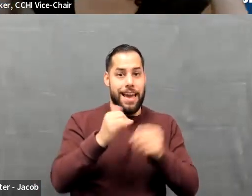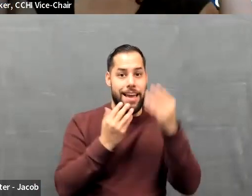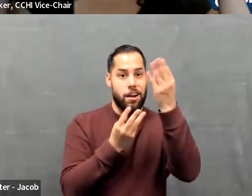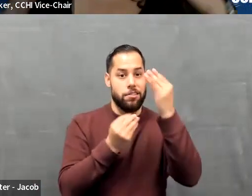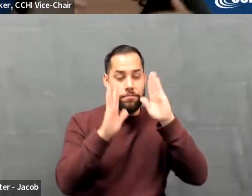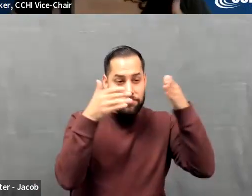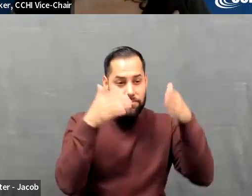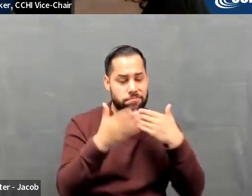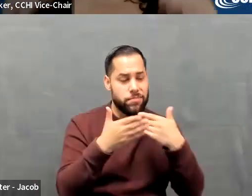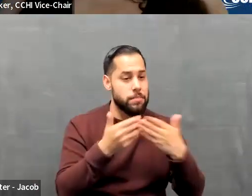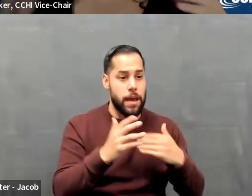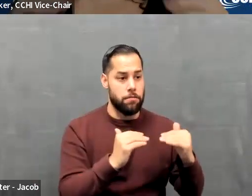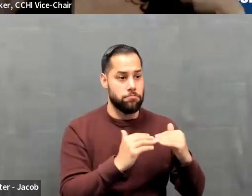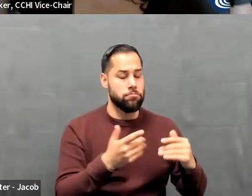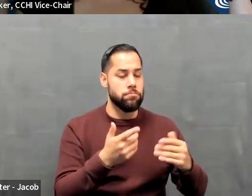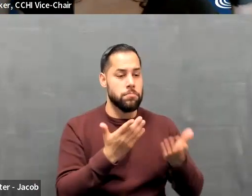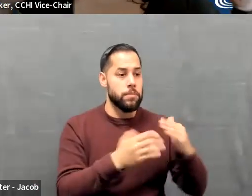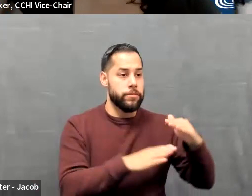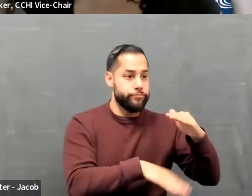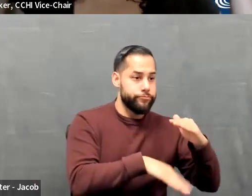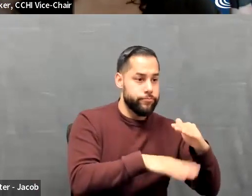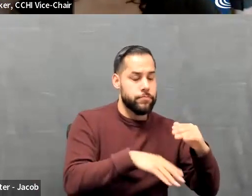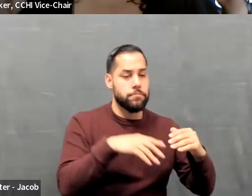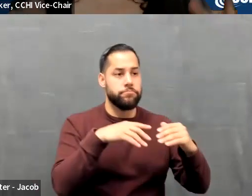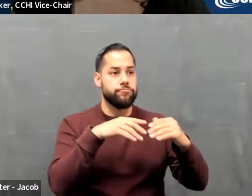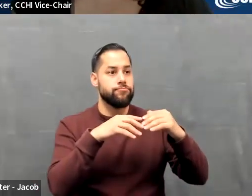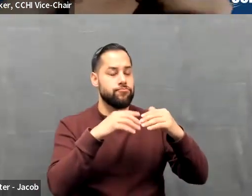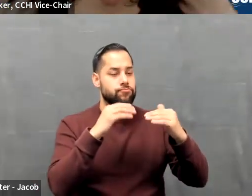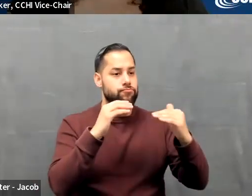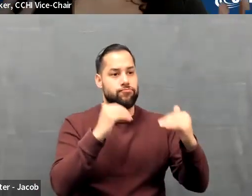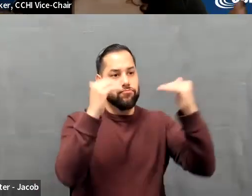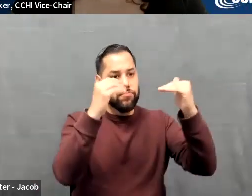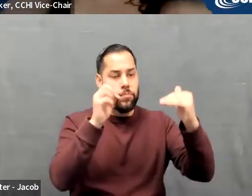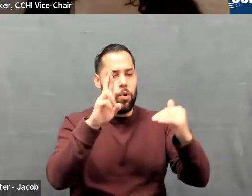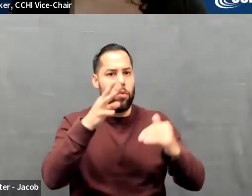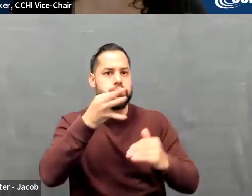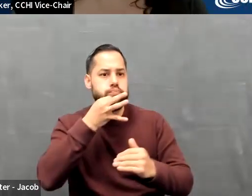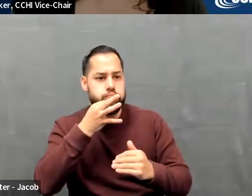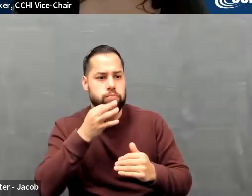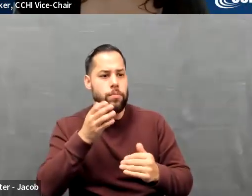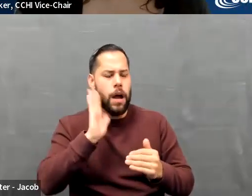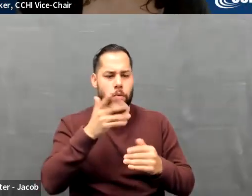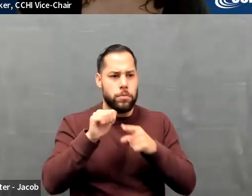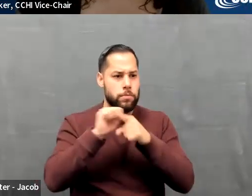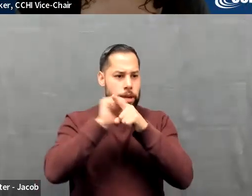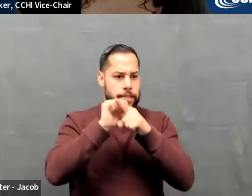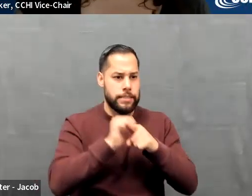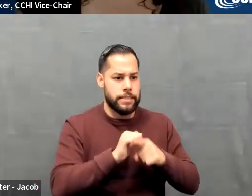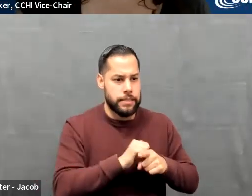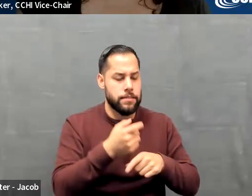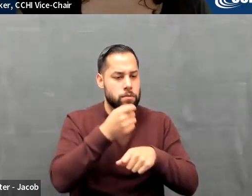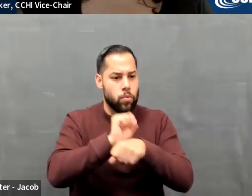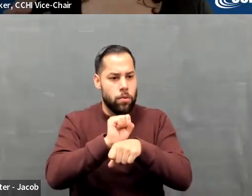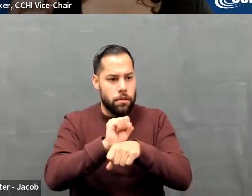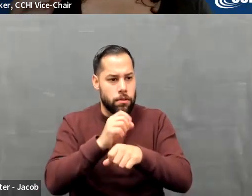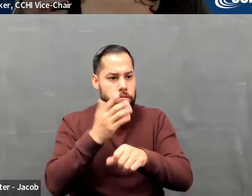no matter what level I'm at, if I'm entry level, intermediate, or advanced, I'm going to be practicing and I'm going to be working on my skills.